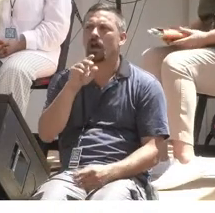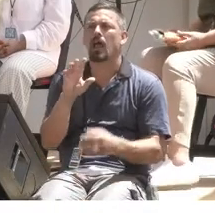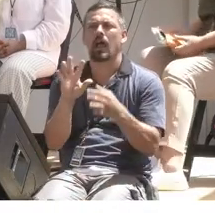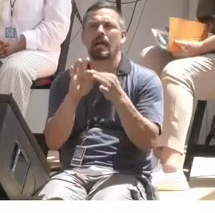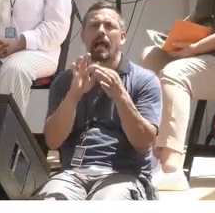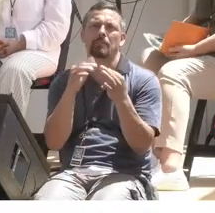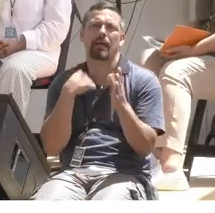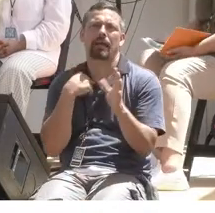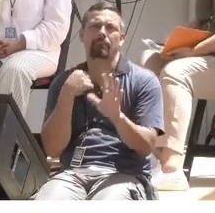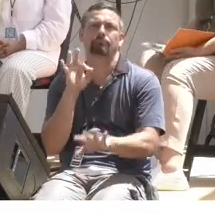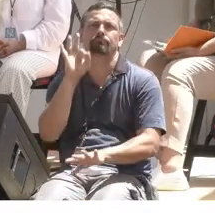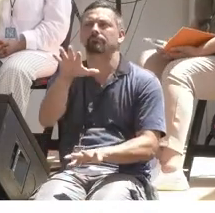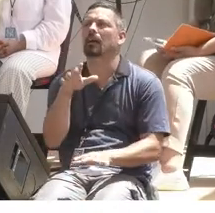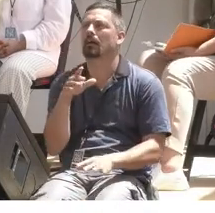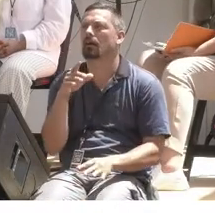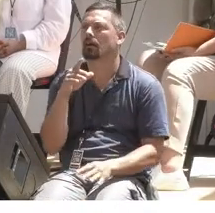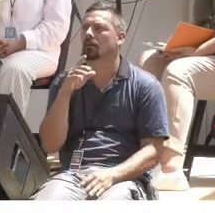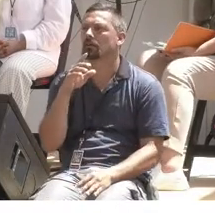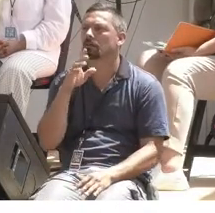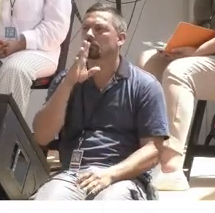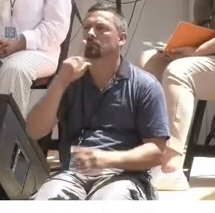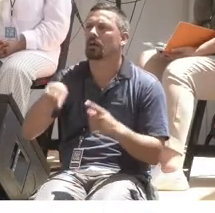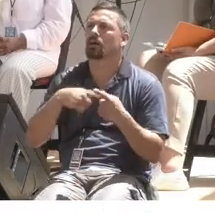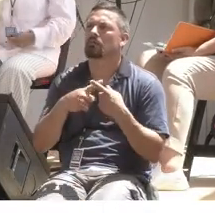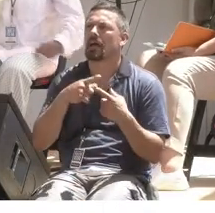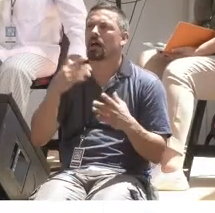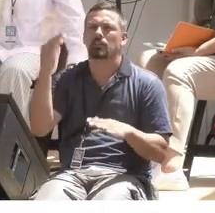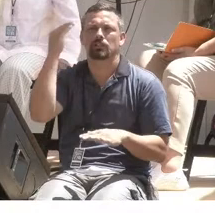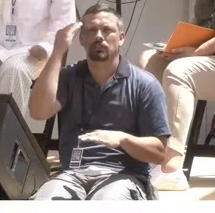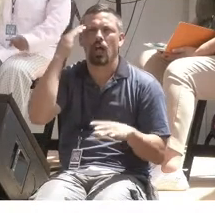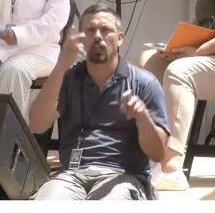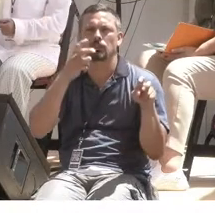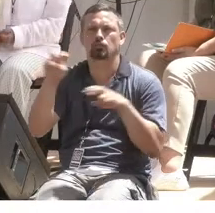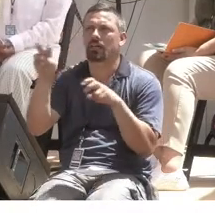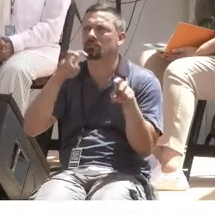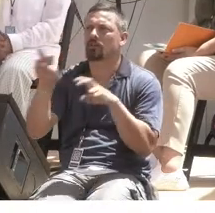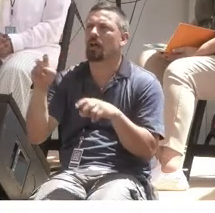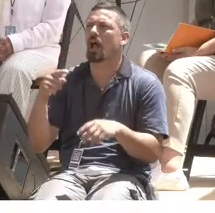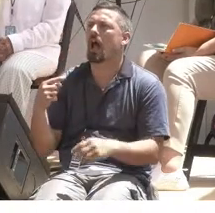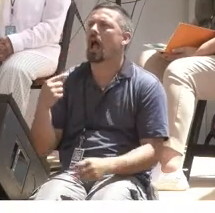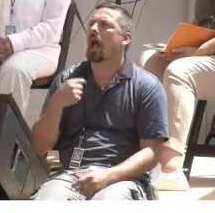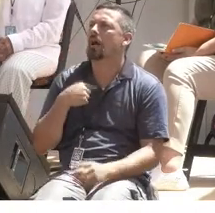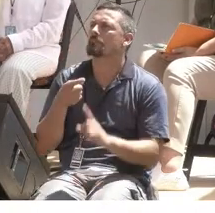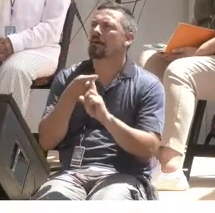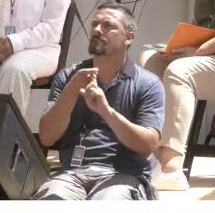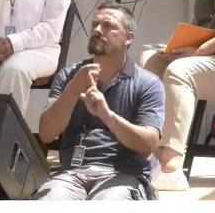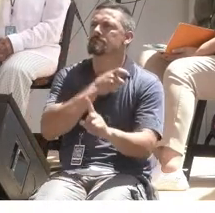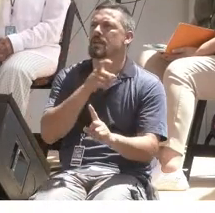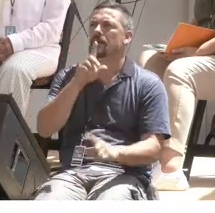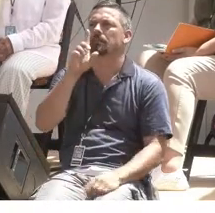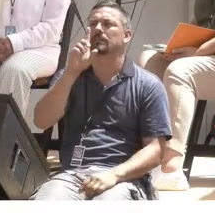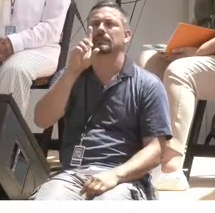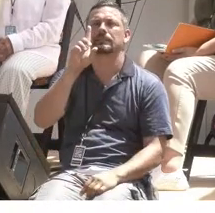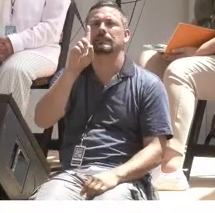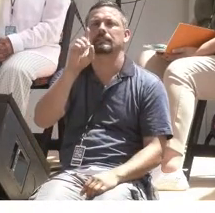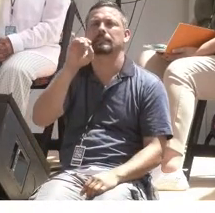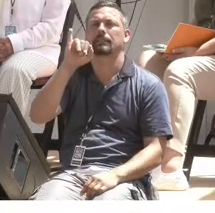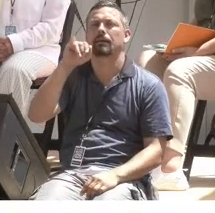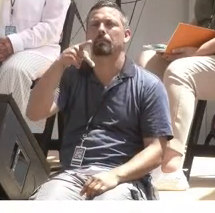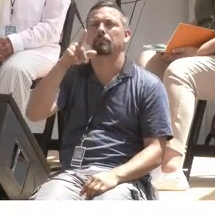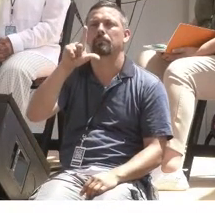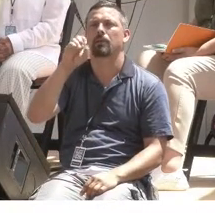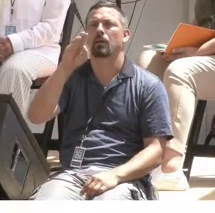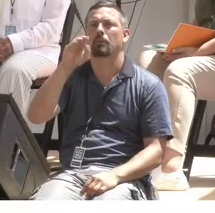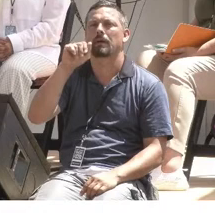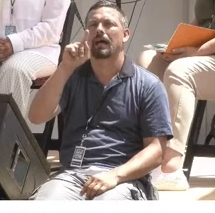comment, and it's something about maybe knowledge transfer. So I come from the diplomatic world, and then I worked at the